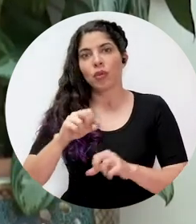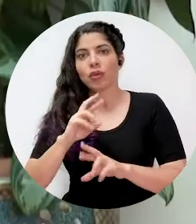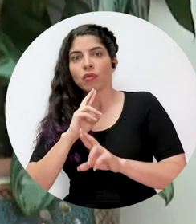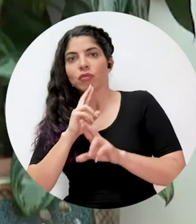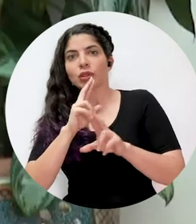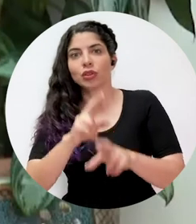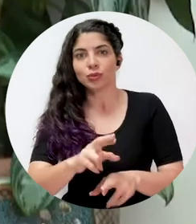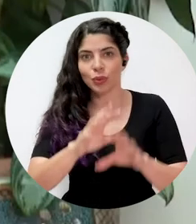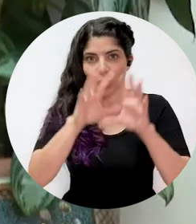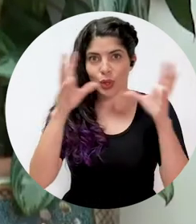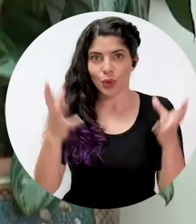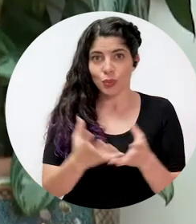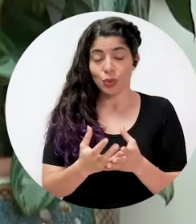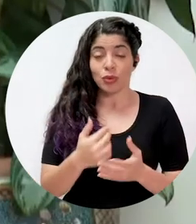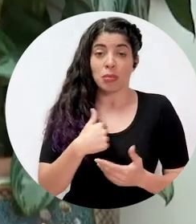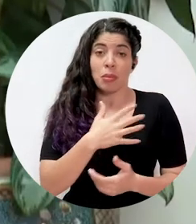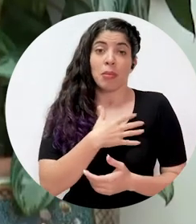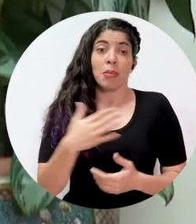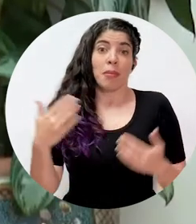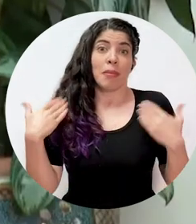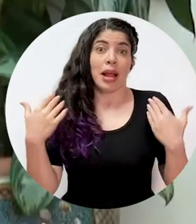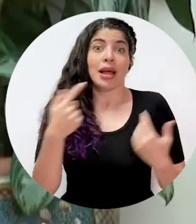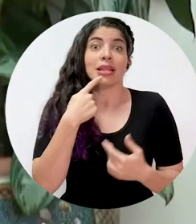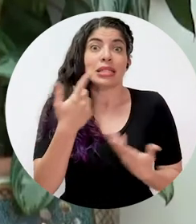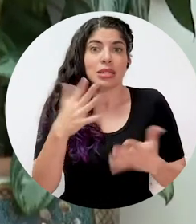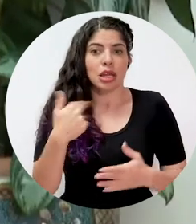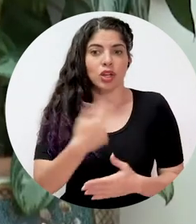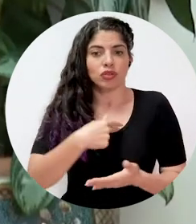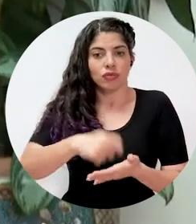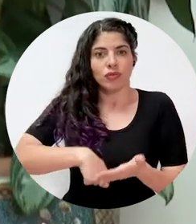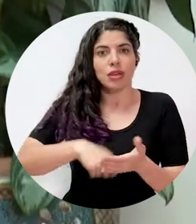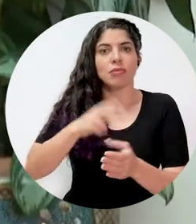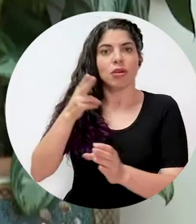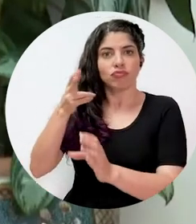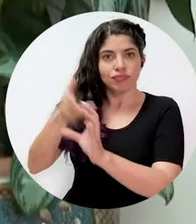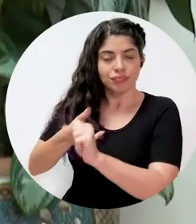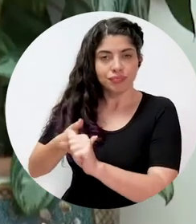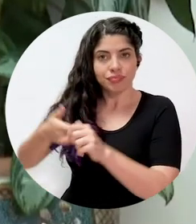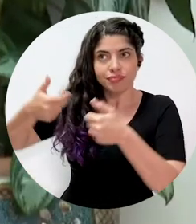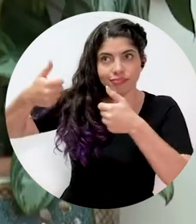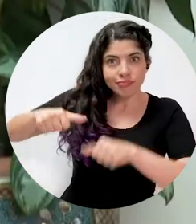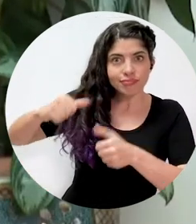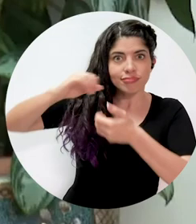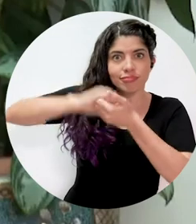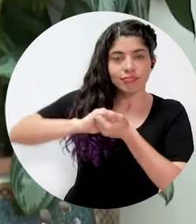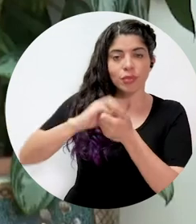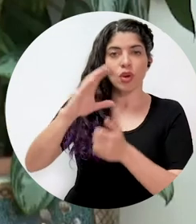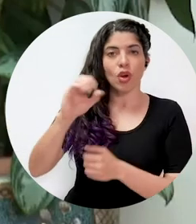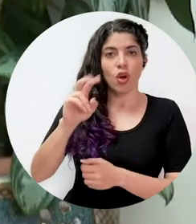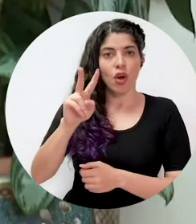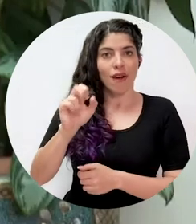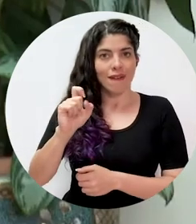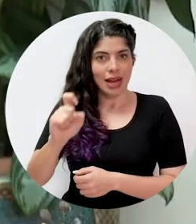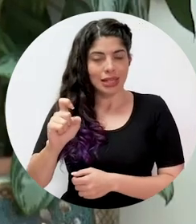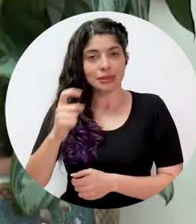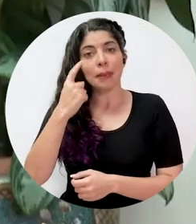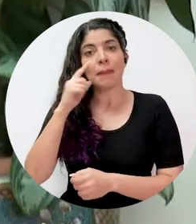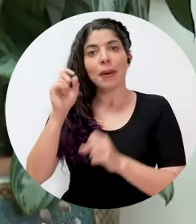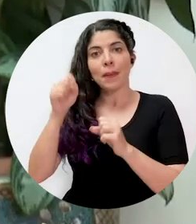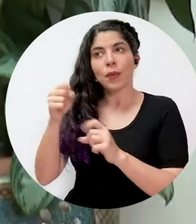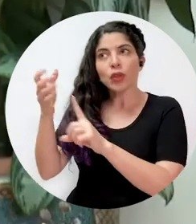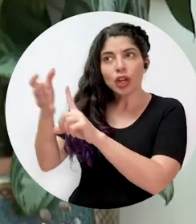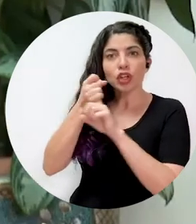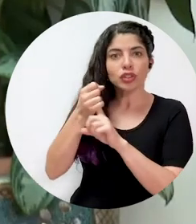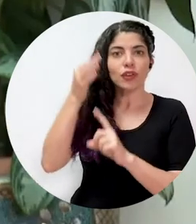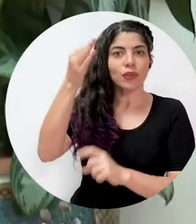the global response. I like to say that we have already signed recently our agreement with COVAX to